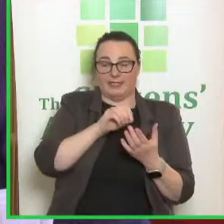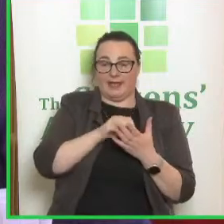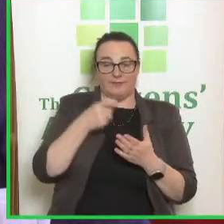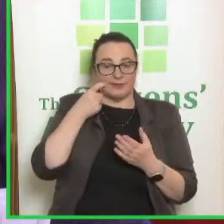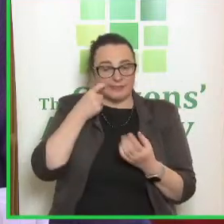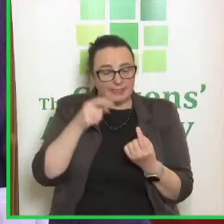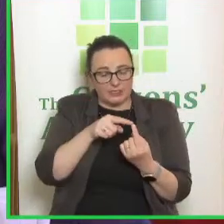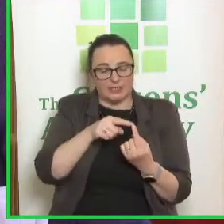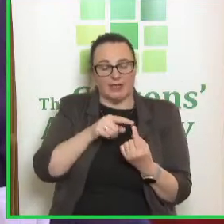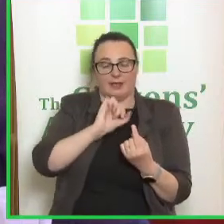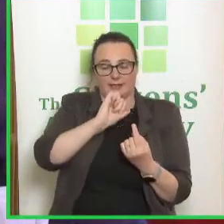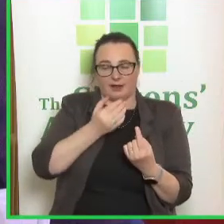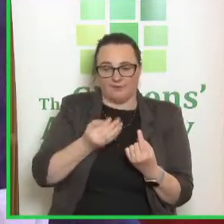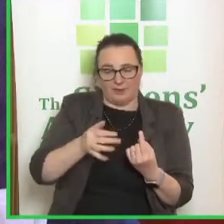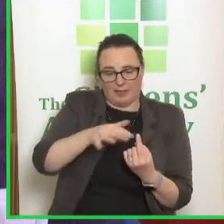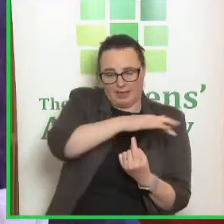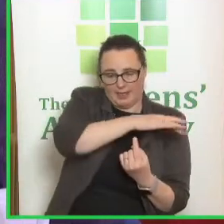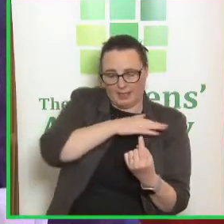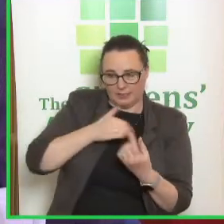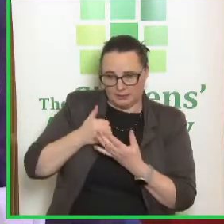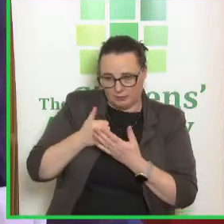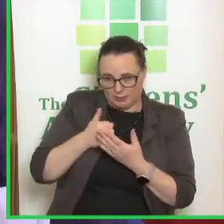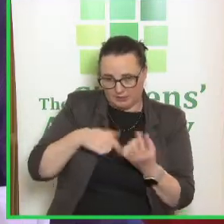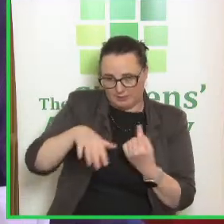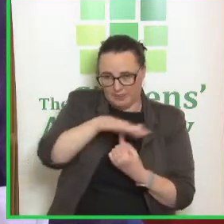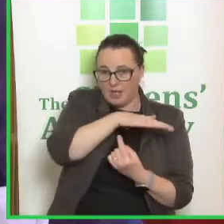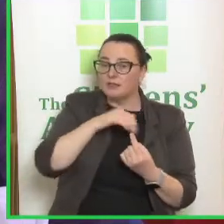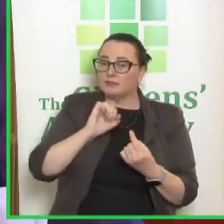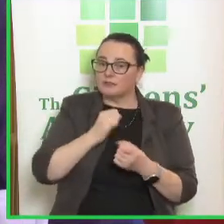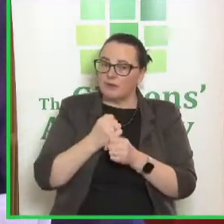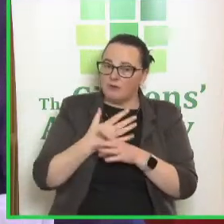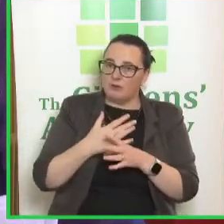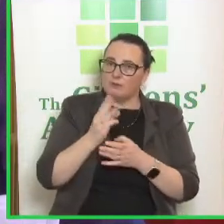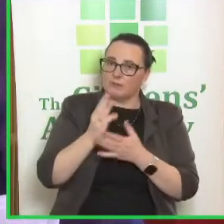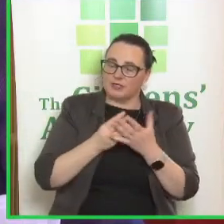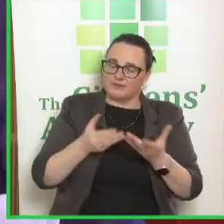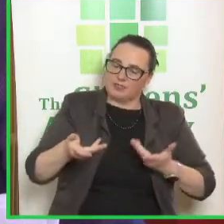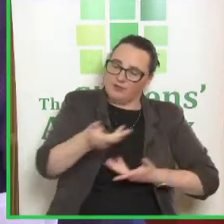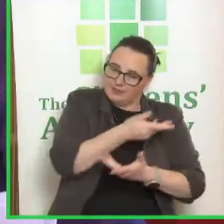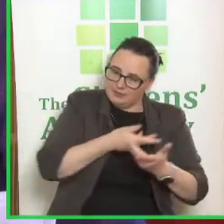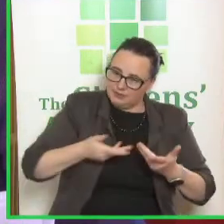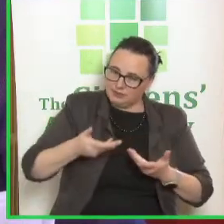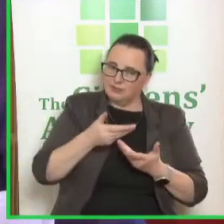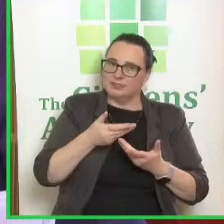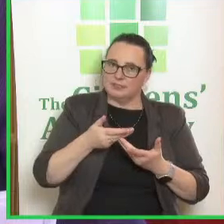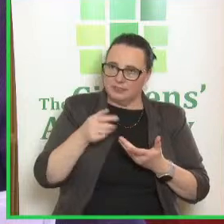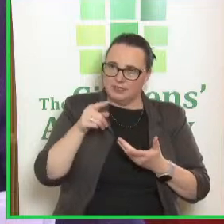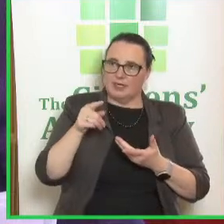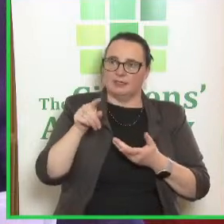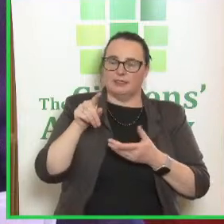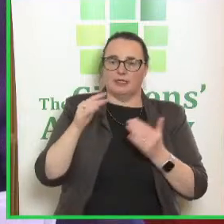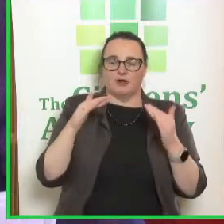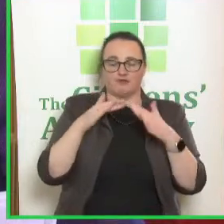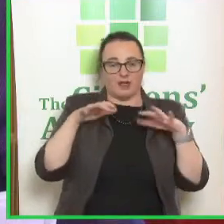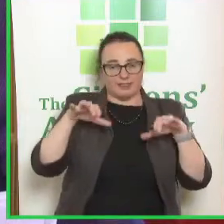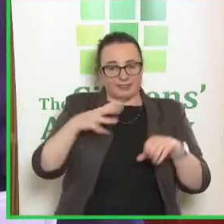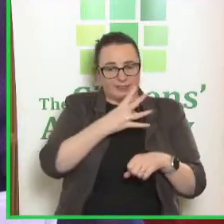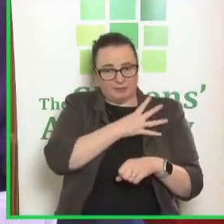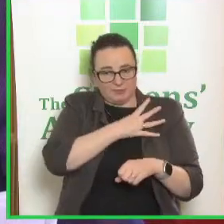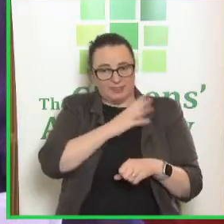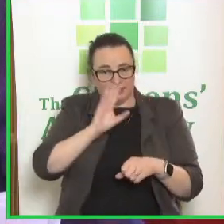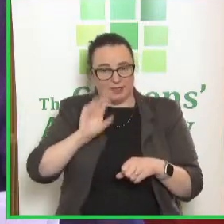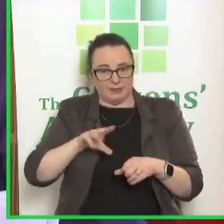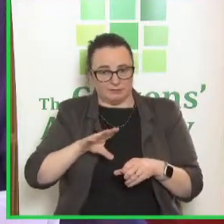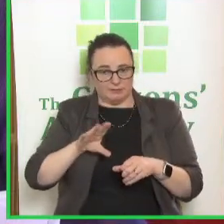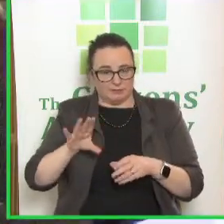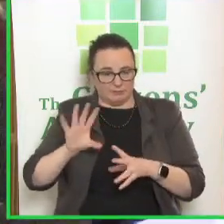there. So I think this is all part of the conversation, and again, the Special Oireachtas Committee can feed into that, and certainly my engagement